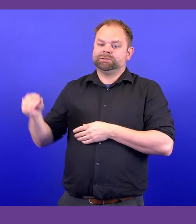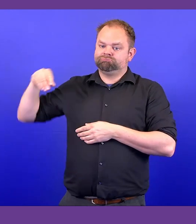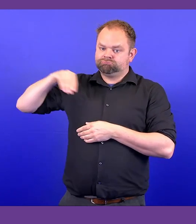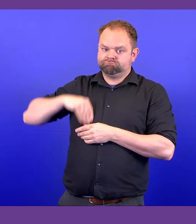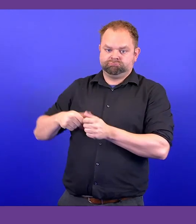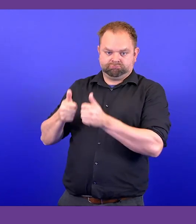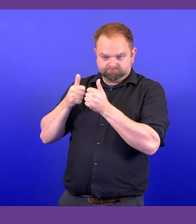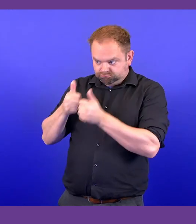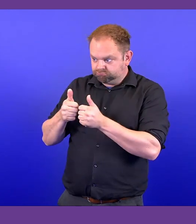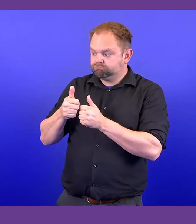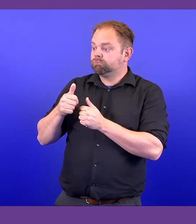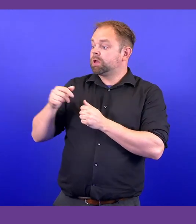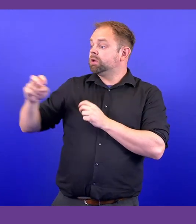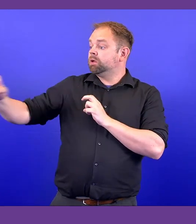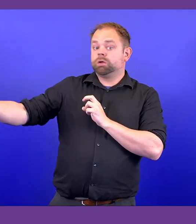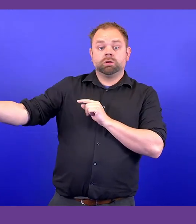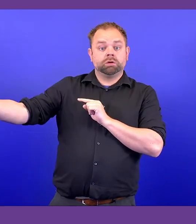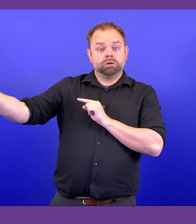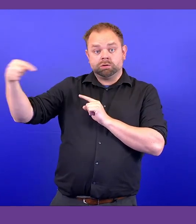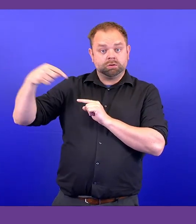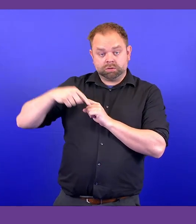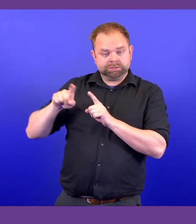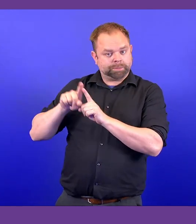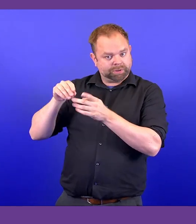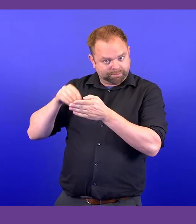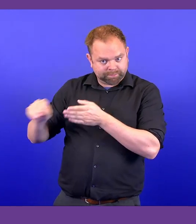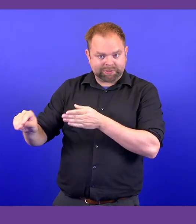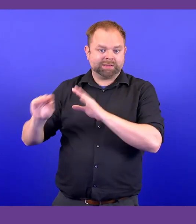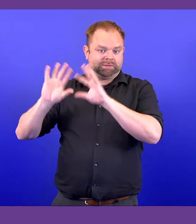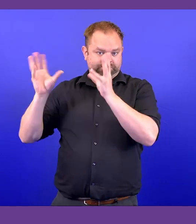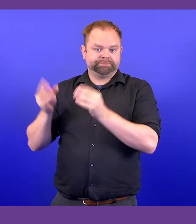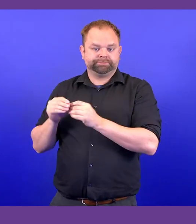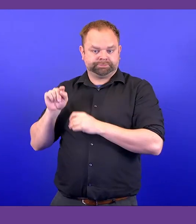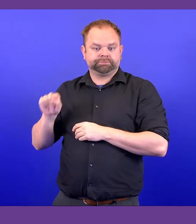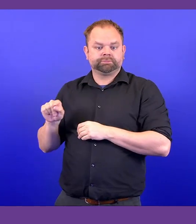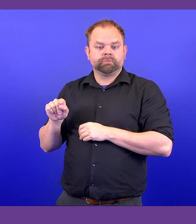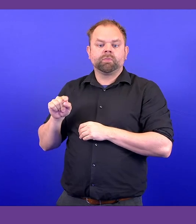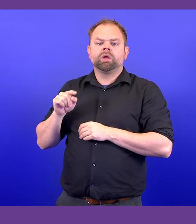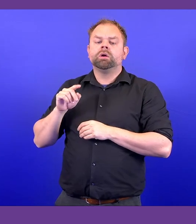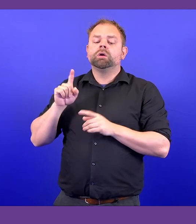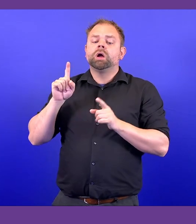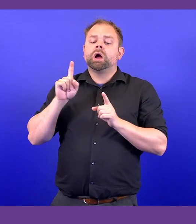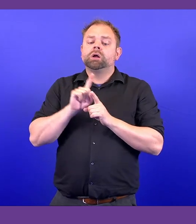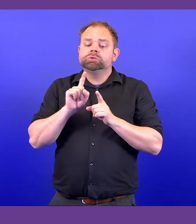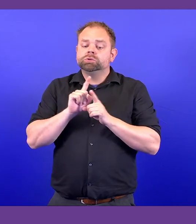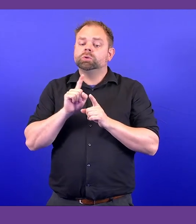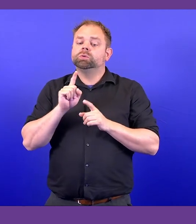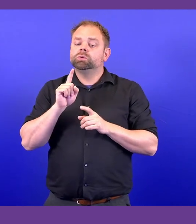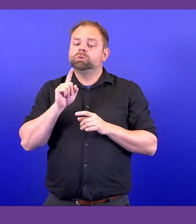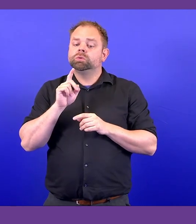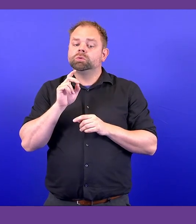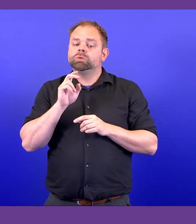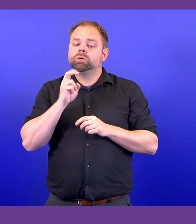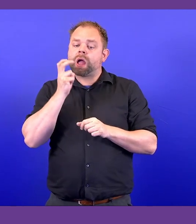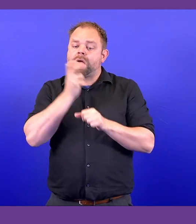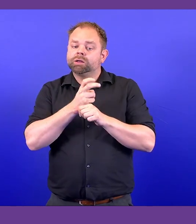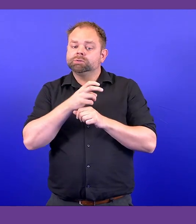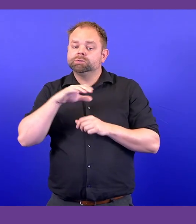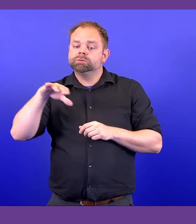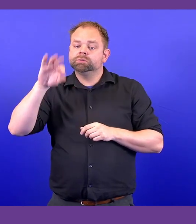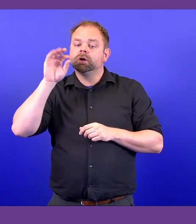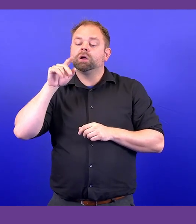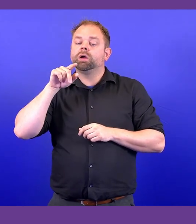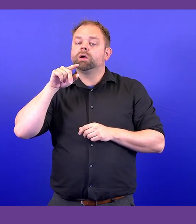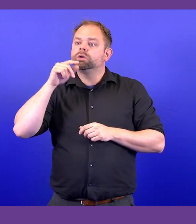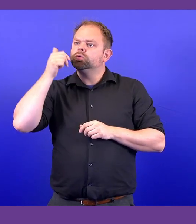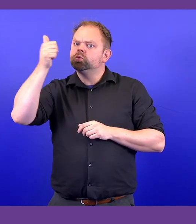already excluded from the education. So having someone who has all the training, and then of course